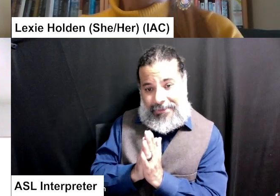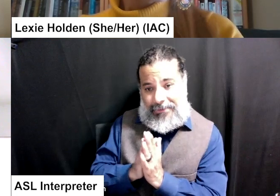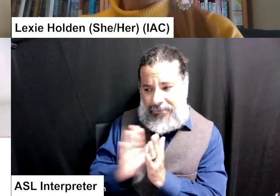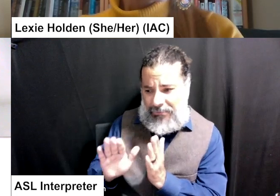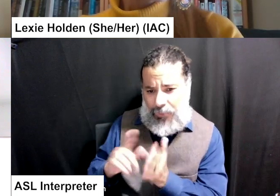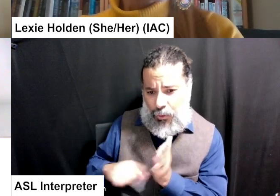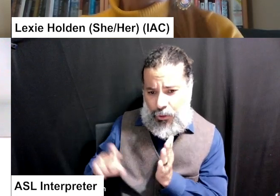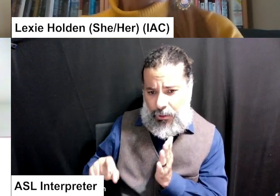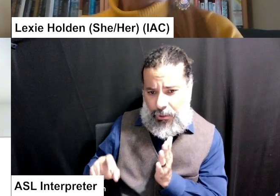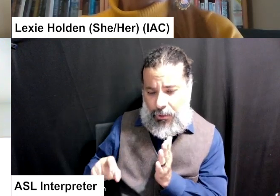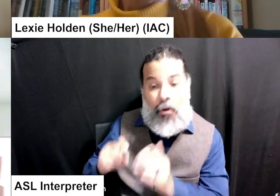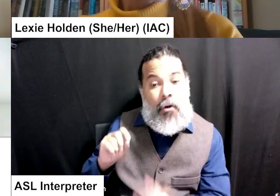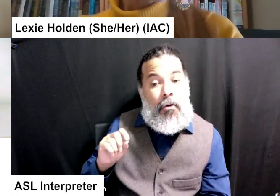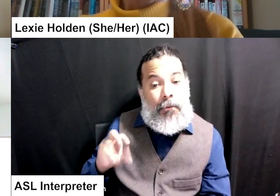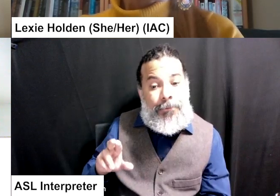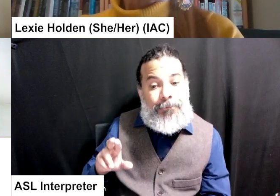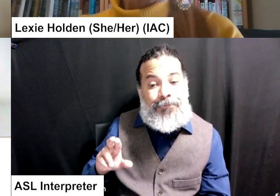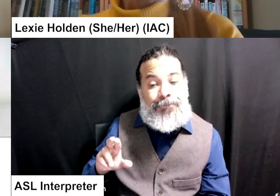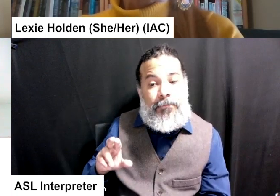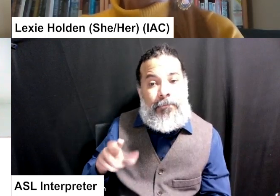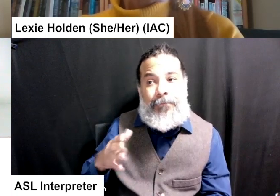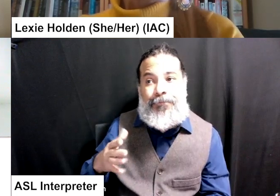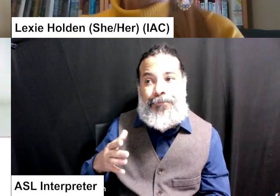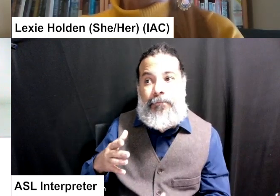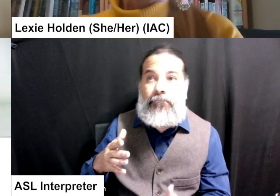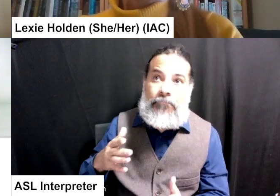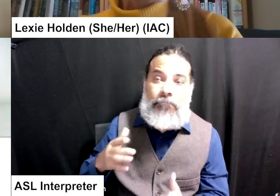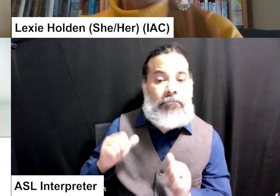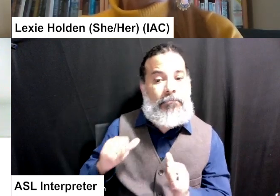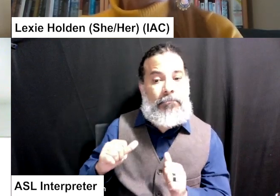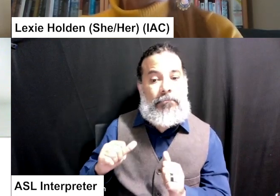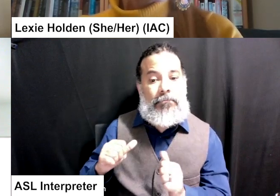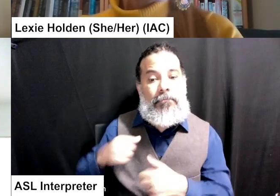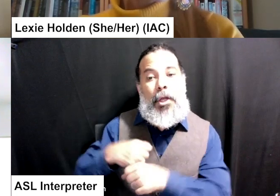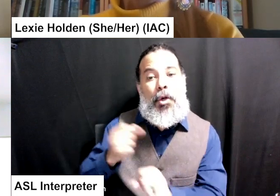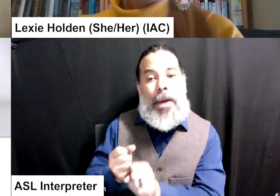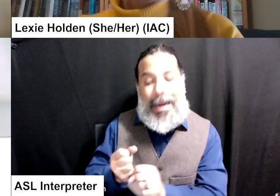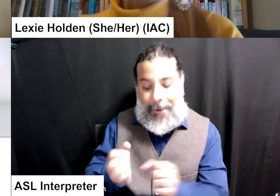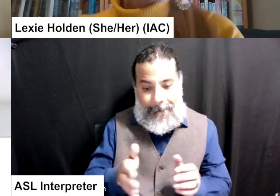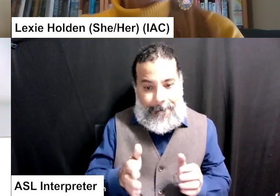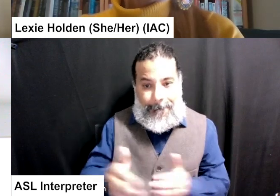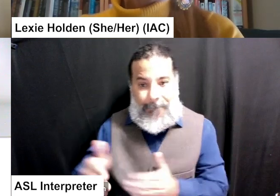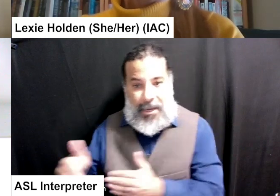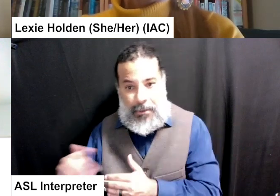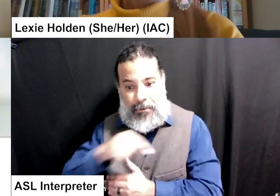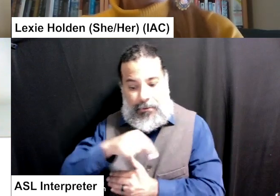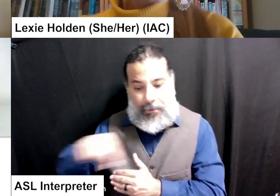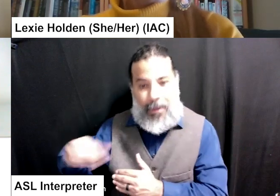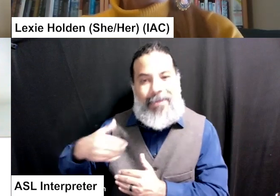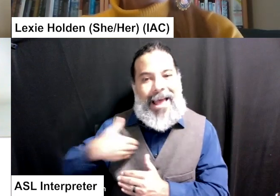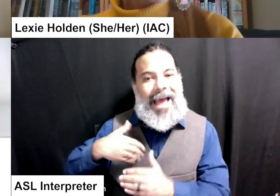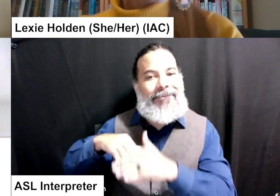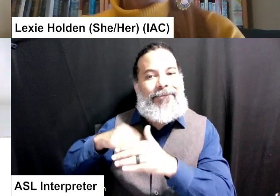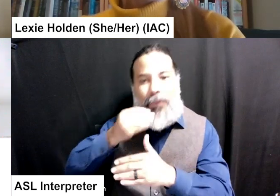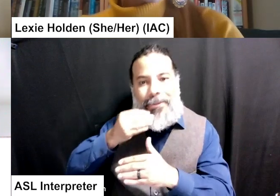question, or in another way, create packages that have